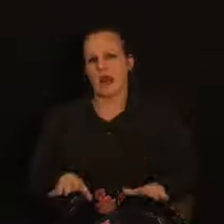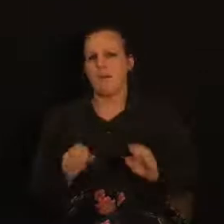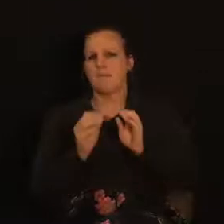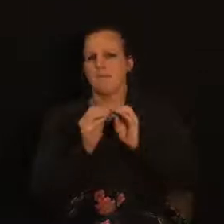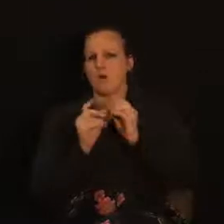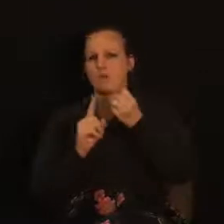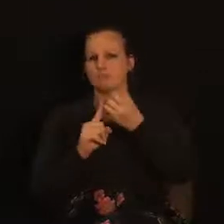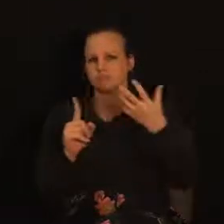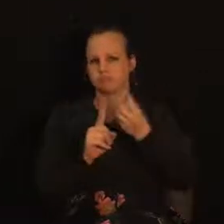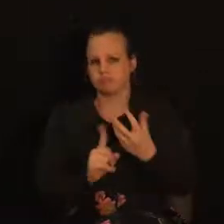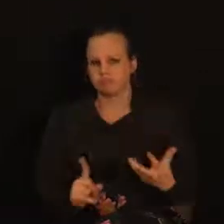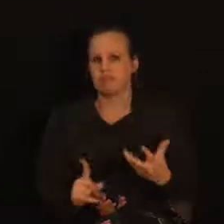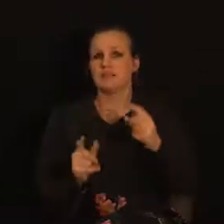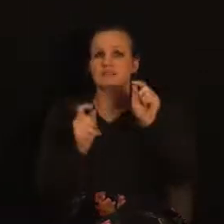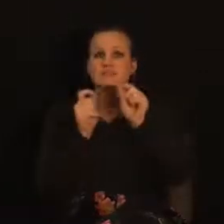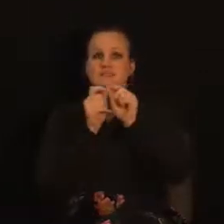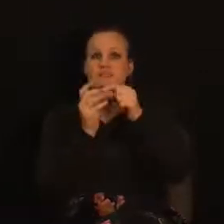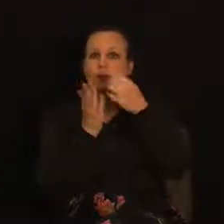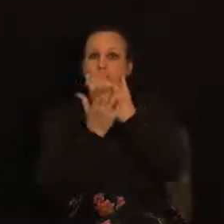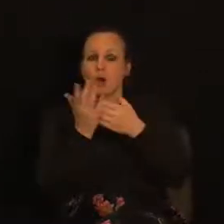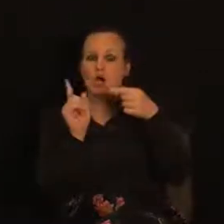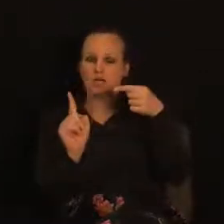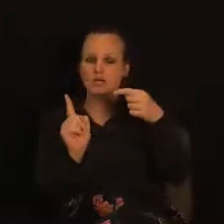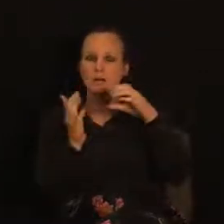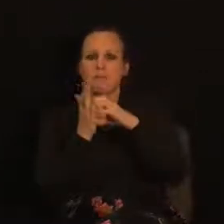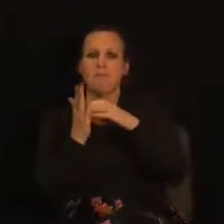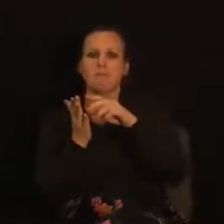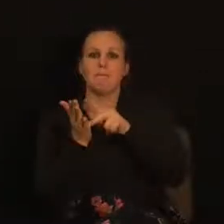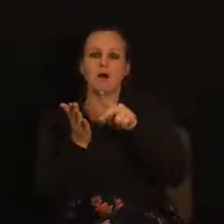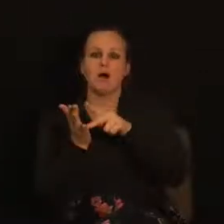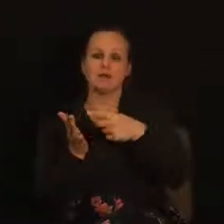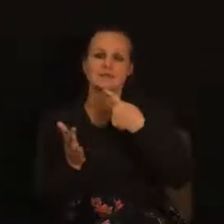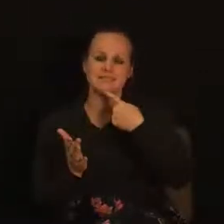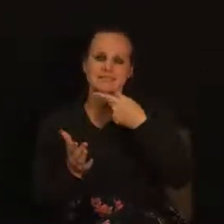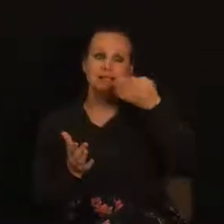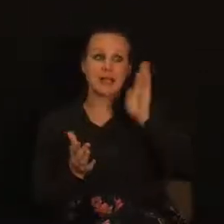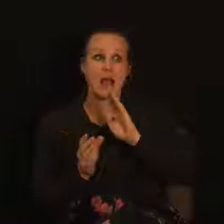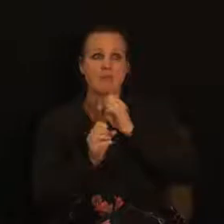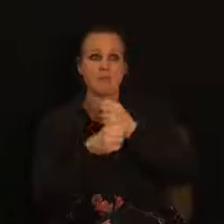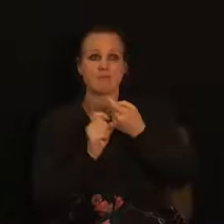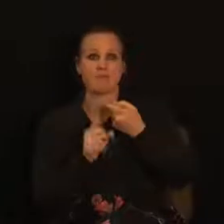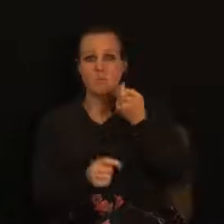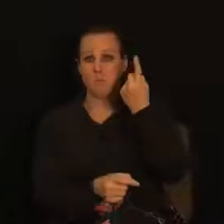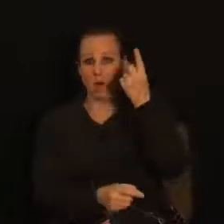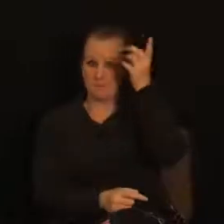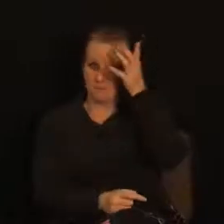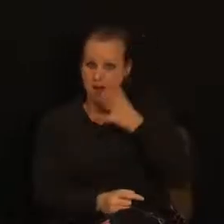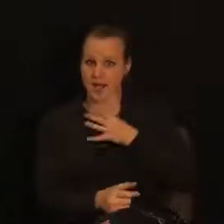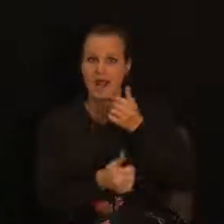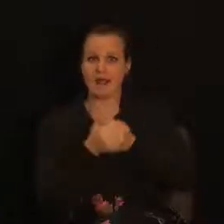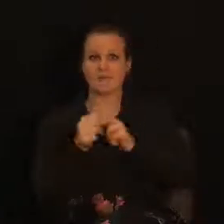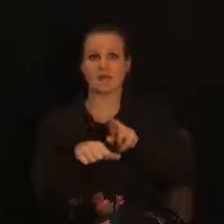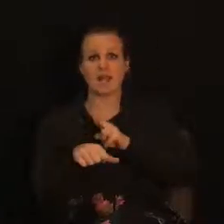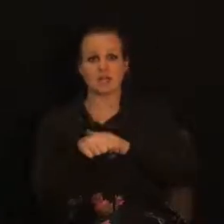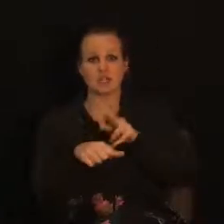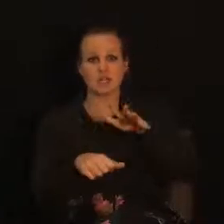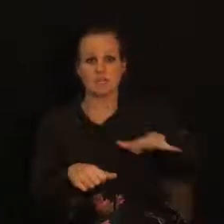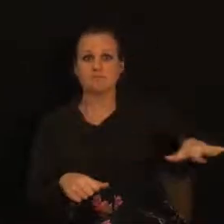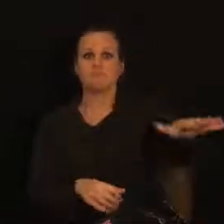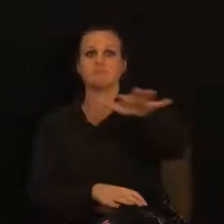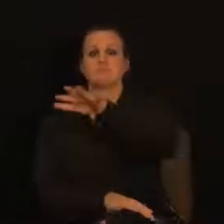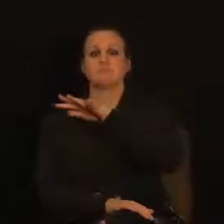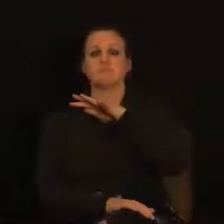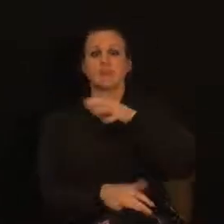this, where Paul says, God made from one man every nation of mankind to live on all the face of the